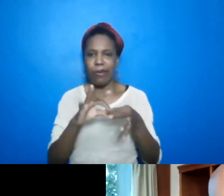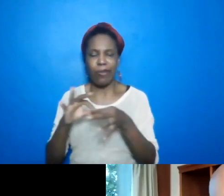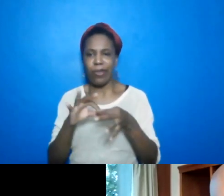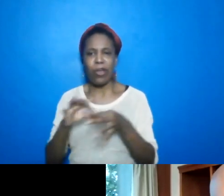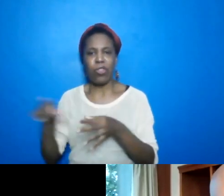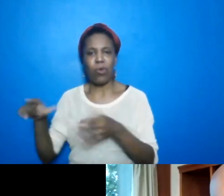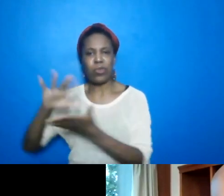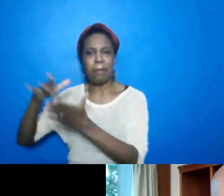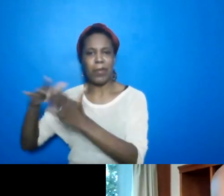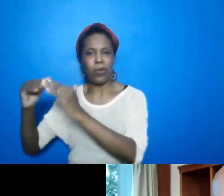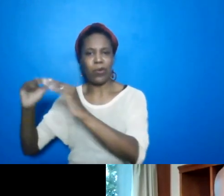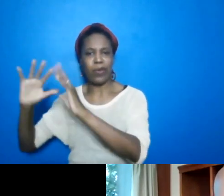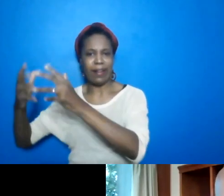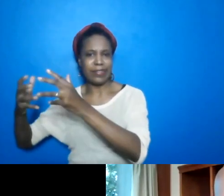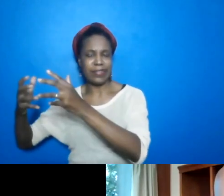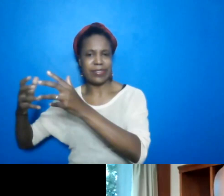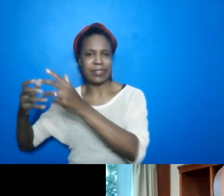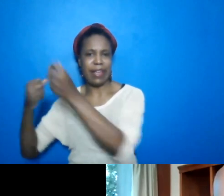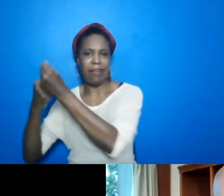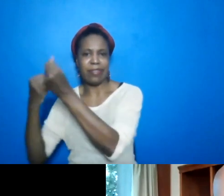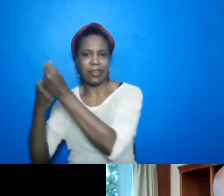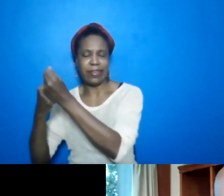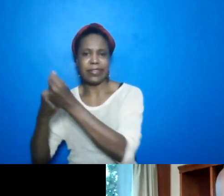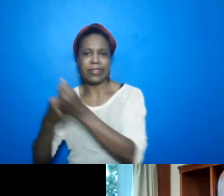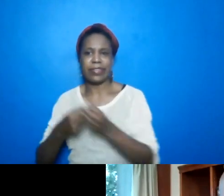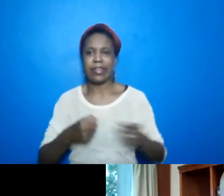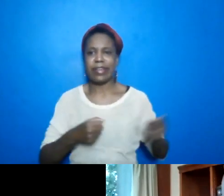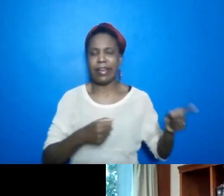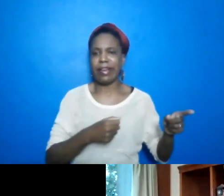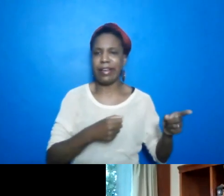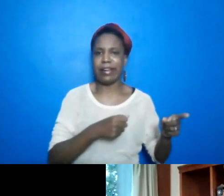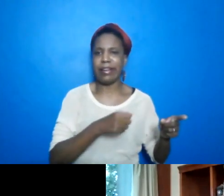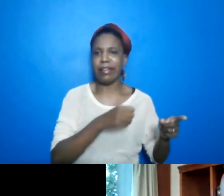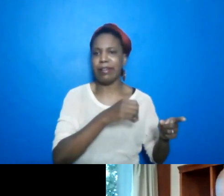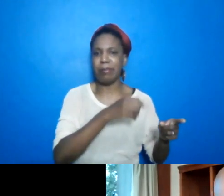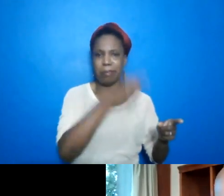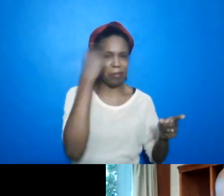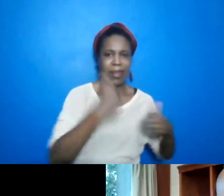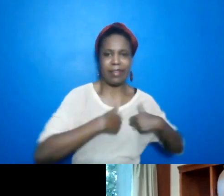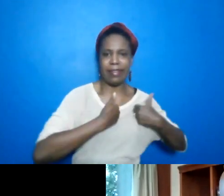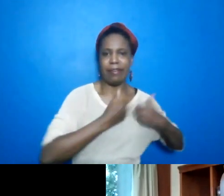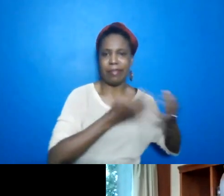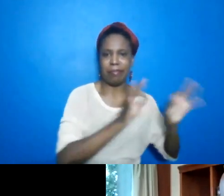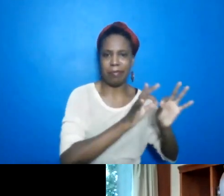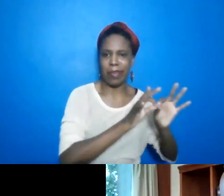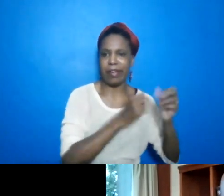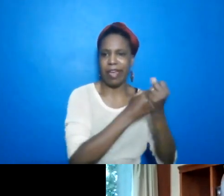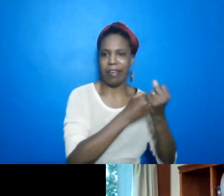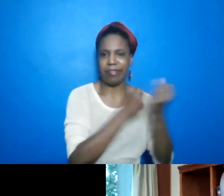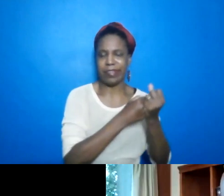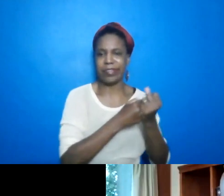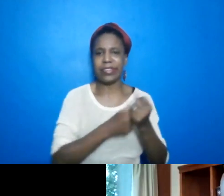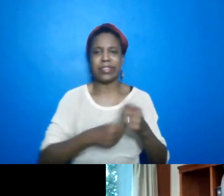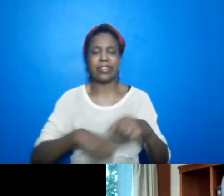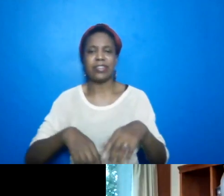advocates, the kind of elitist social justice advocates, the business community, the local government, and the police. We got them